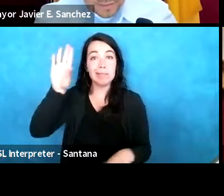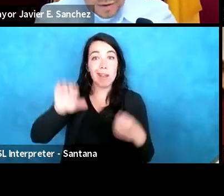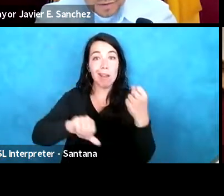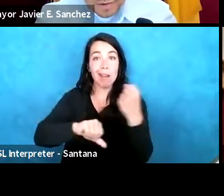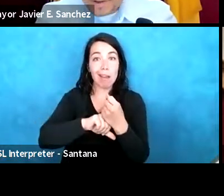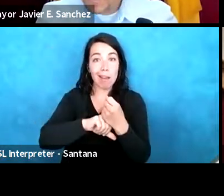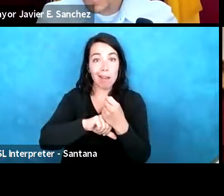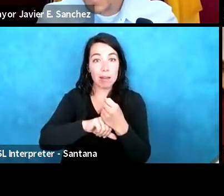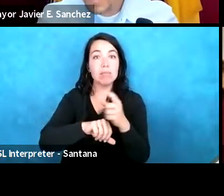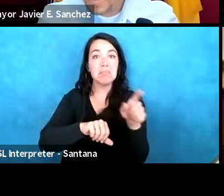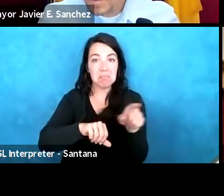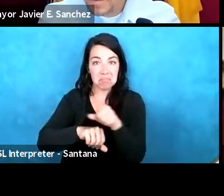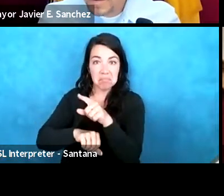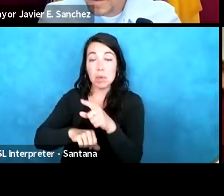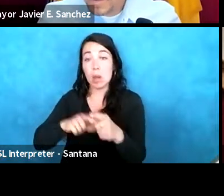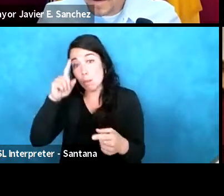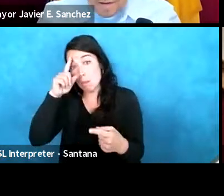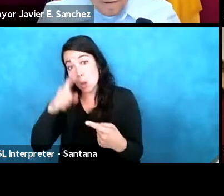All of those opposed?